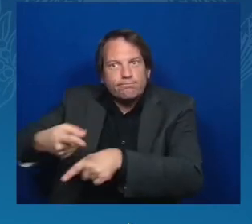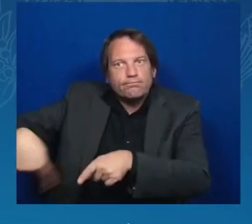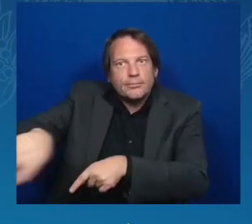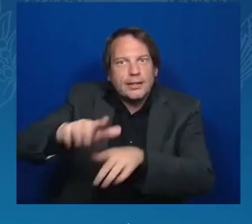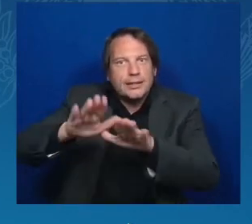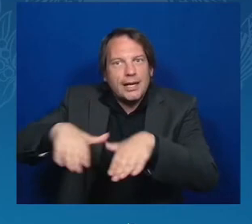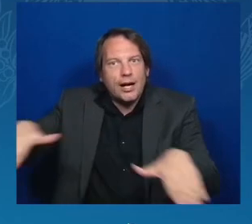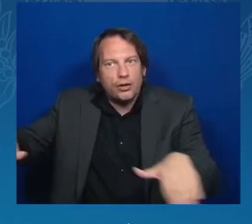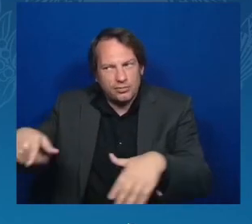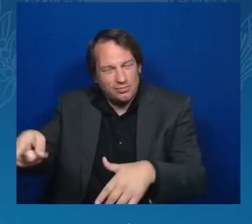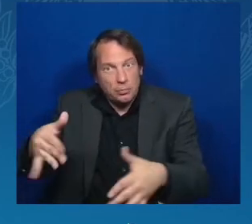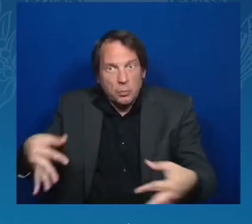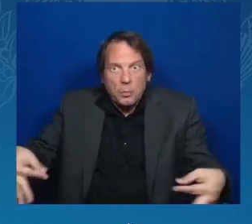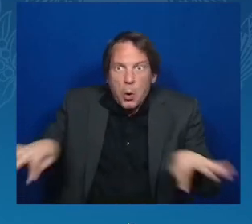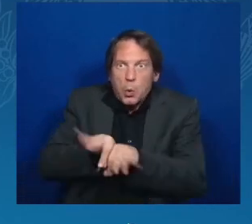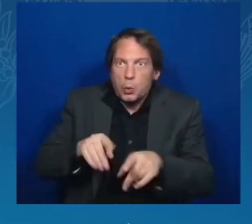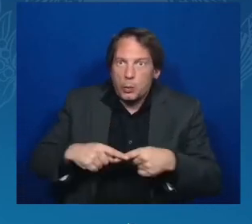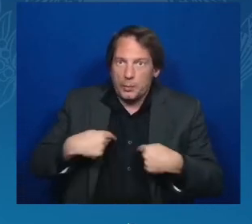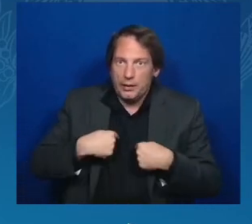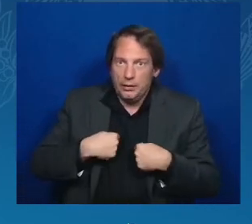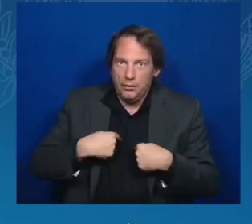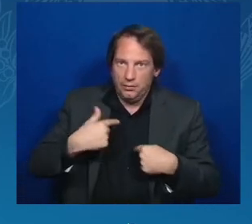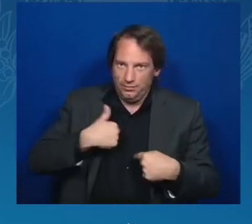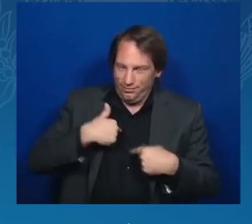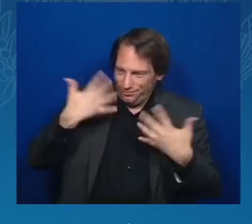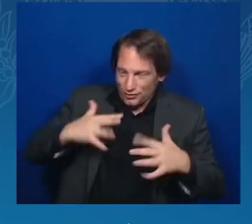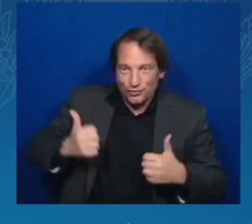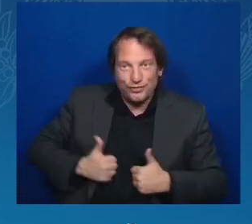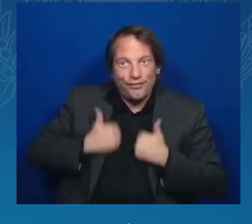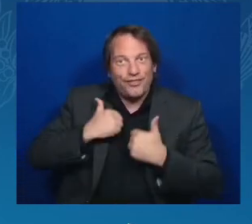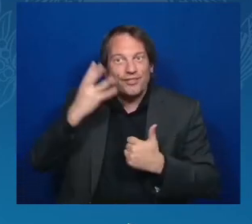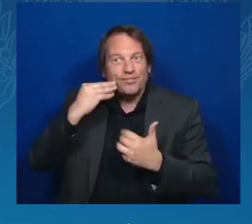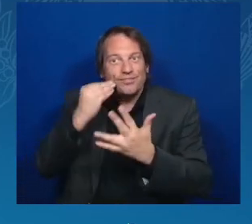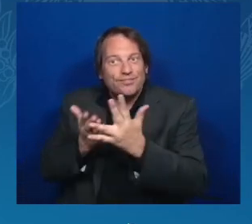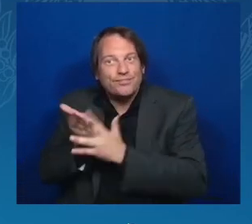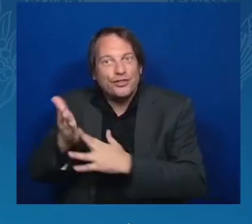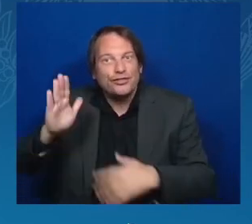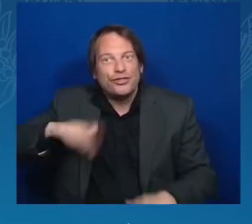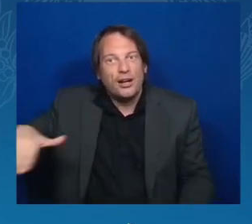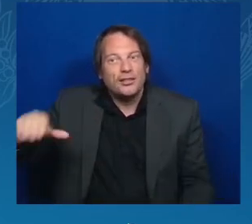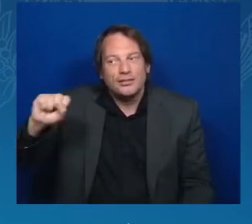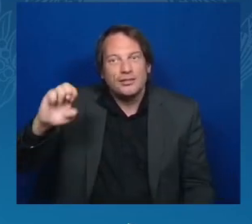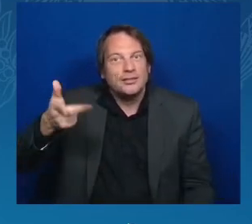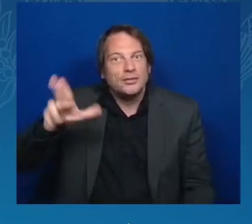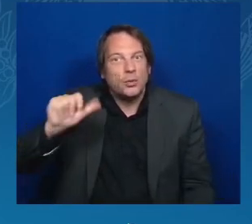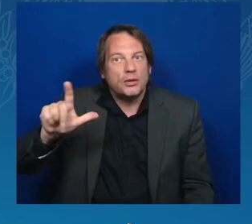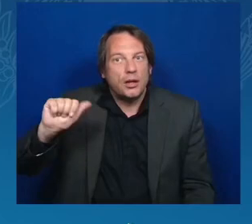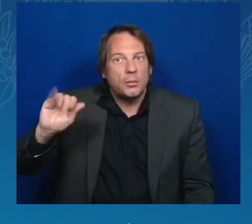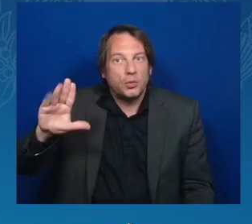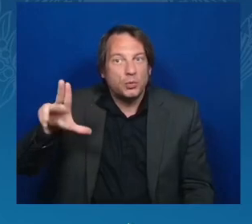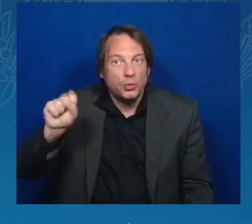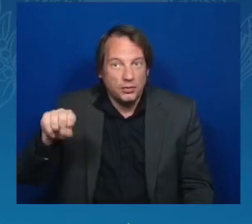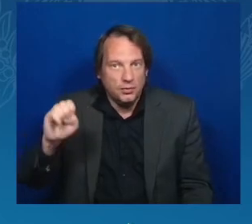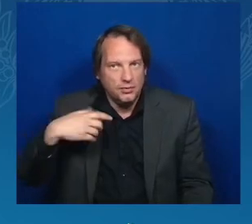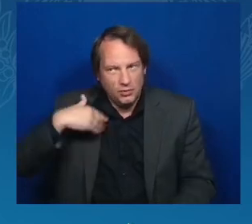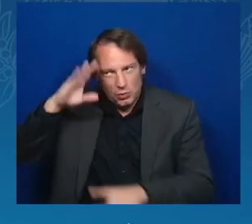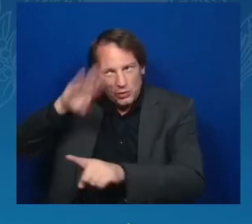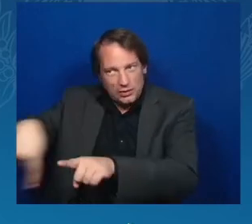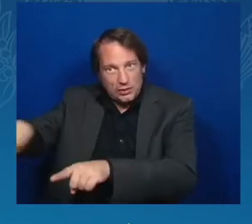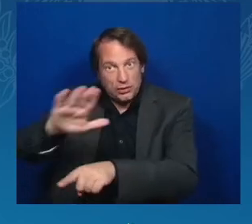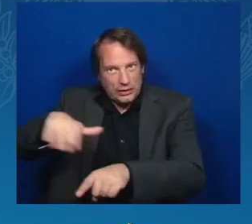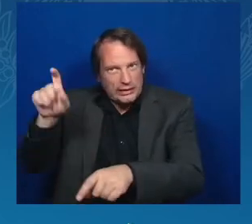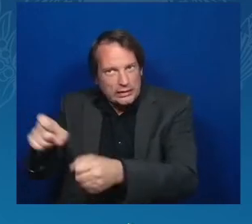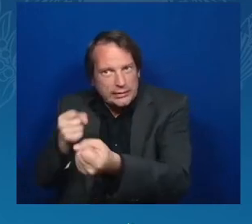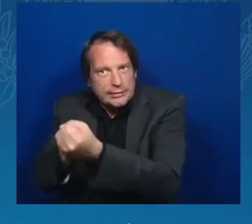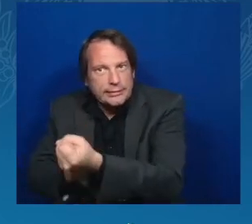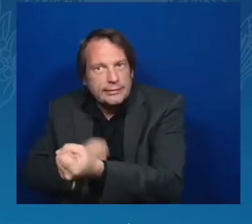who sees them, and I can recognize what they're going through when they don't have a voice. That's a big part of why I chose public service.